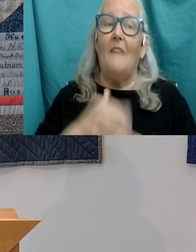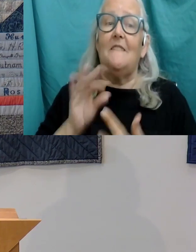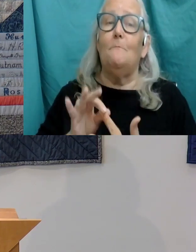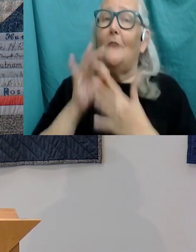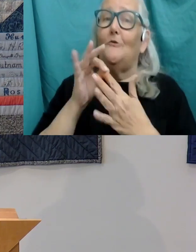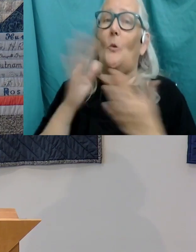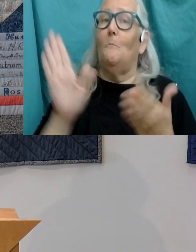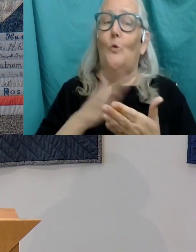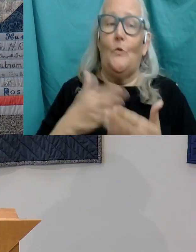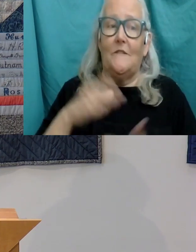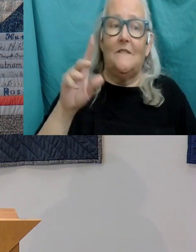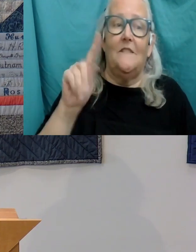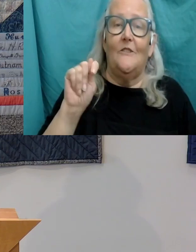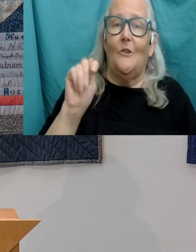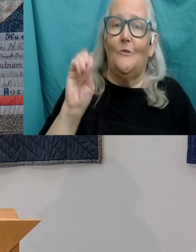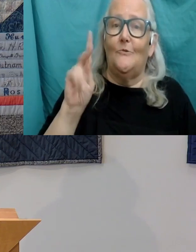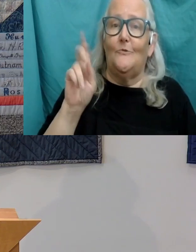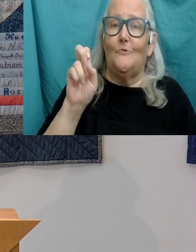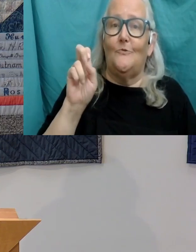Entertainment,